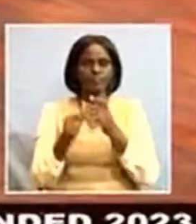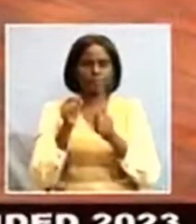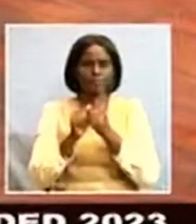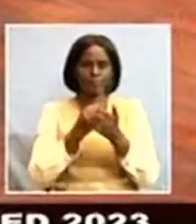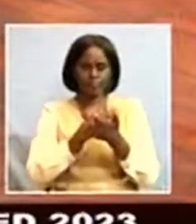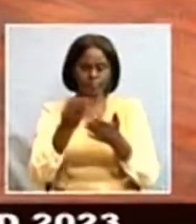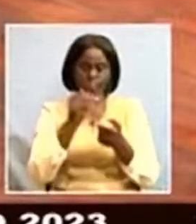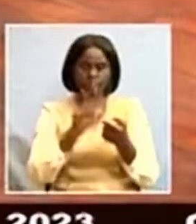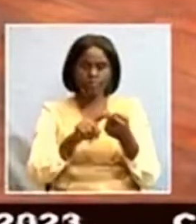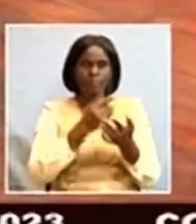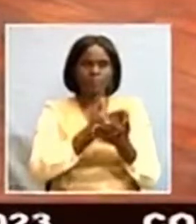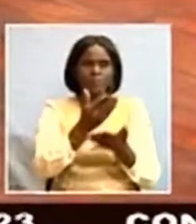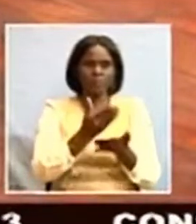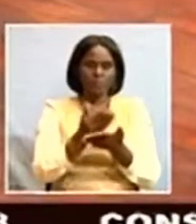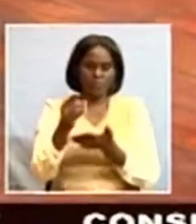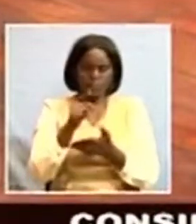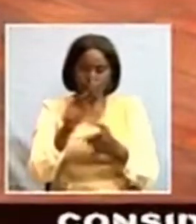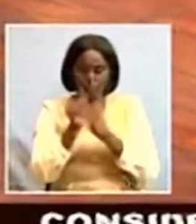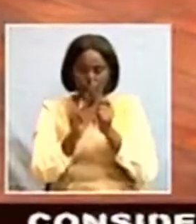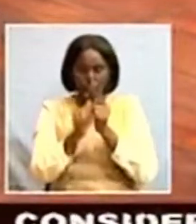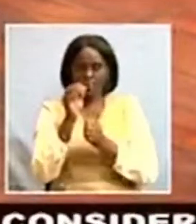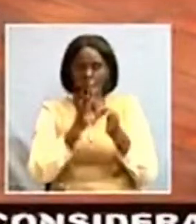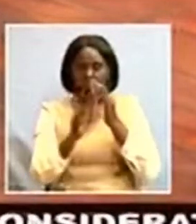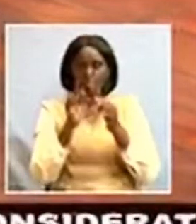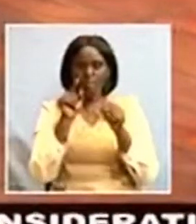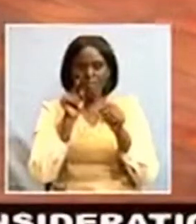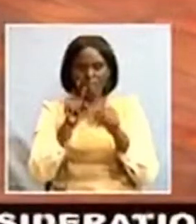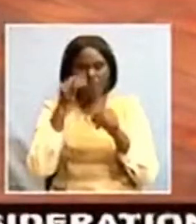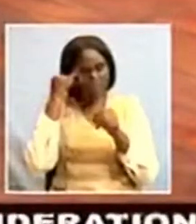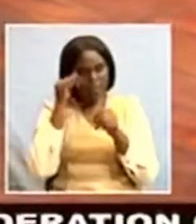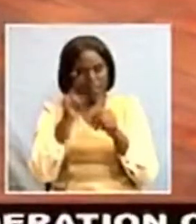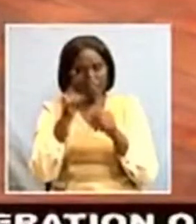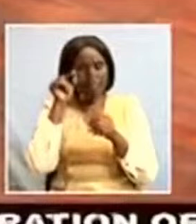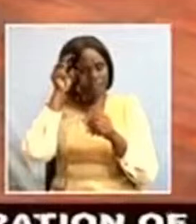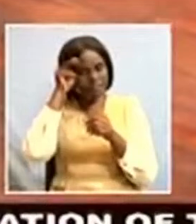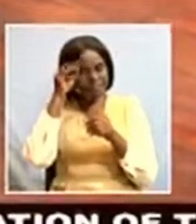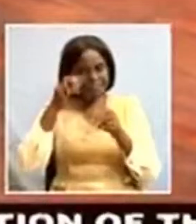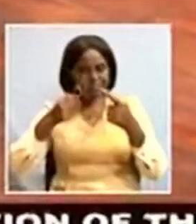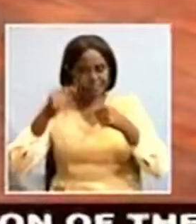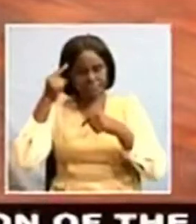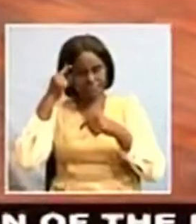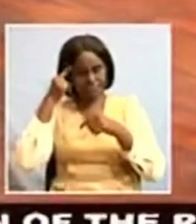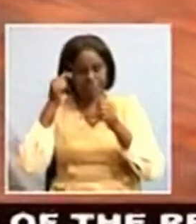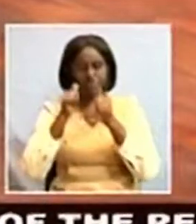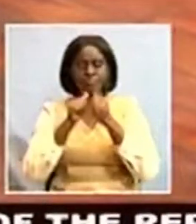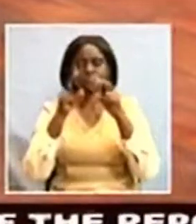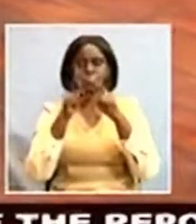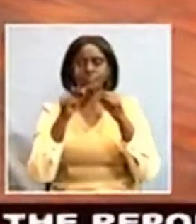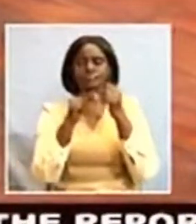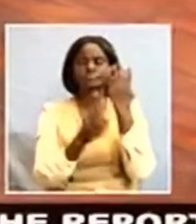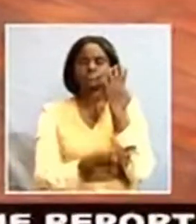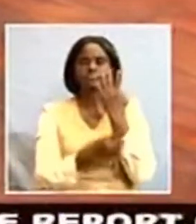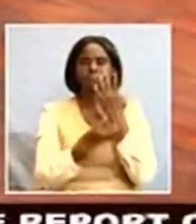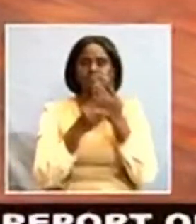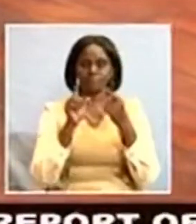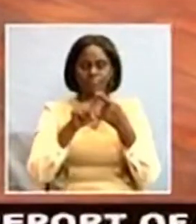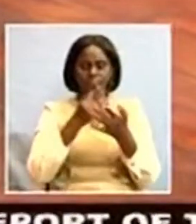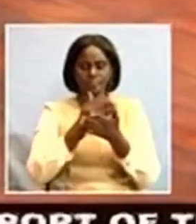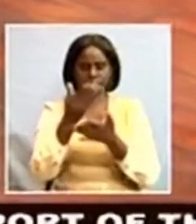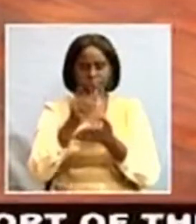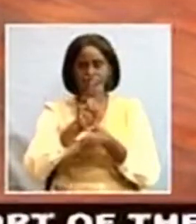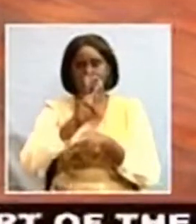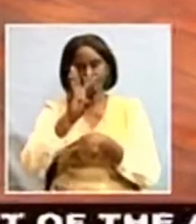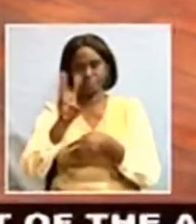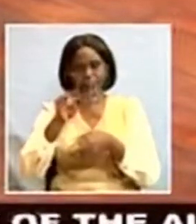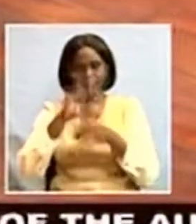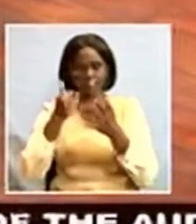failure to procure a website is attributed to the initiative by the Ministry of Local Government and Rural Development to provide websites